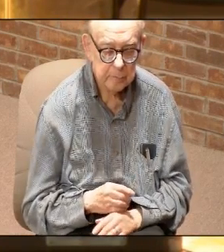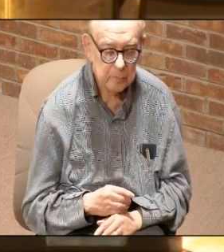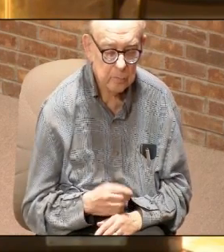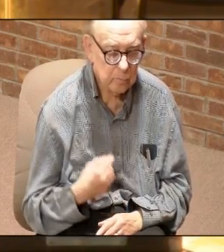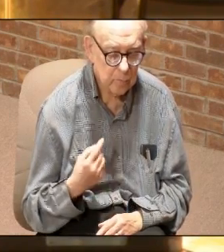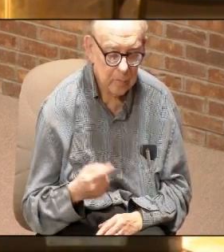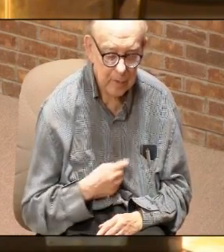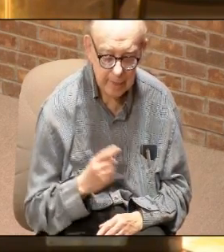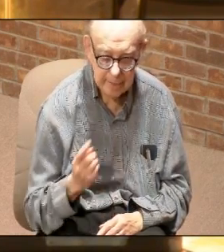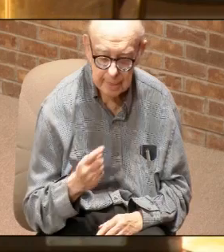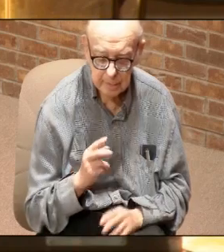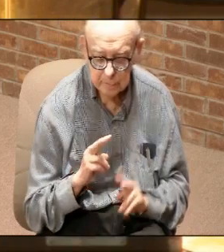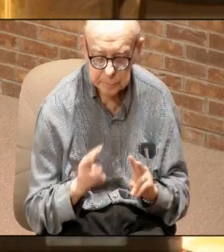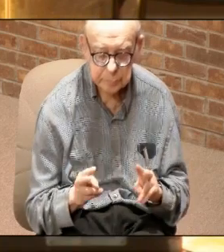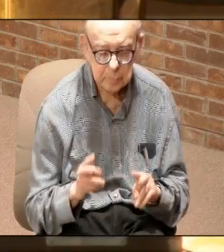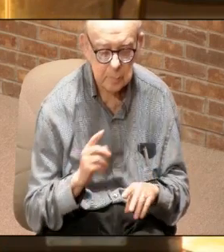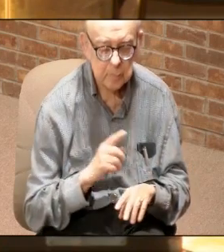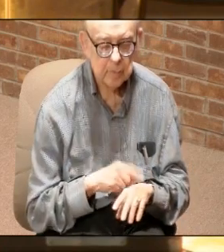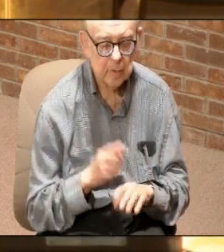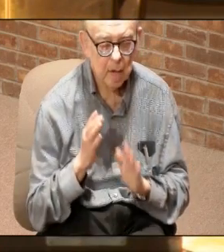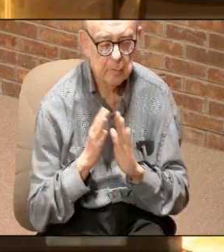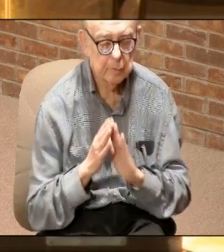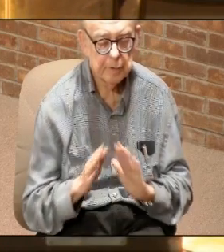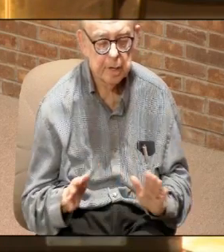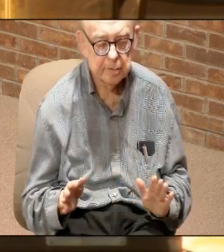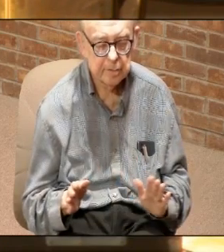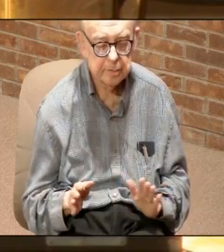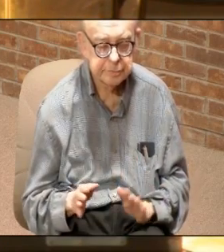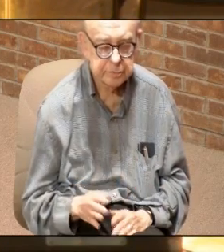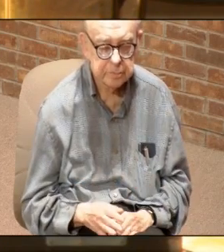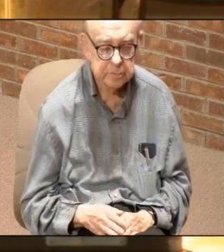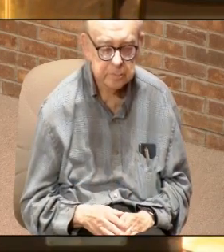And we always looked at it as a time of peace,